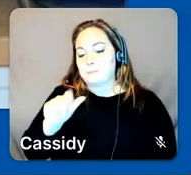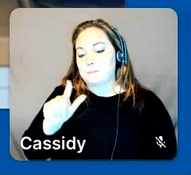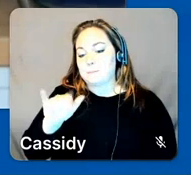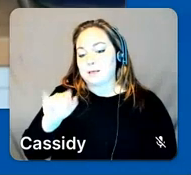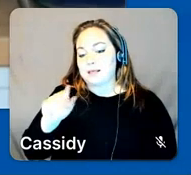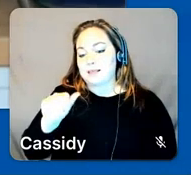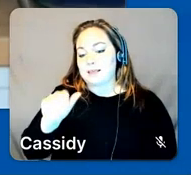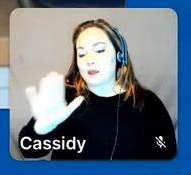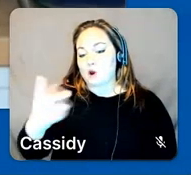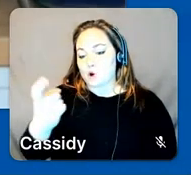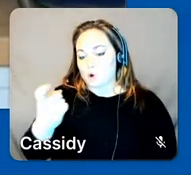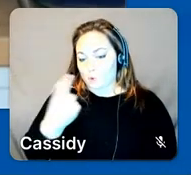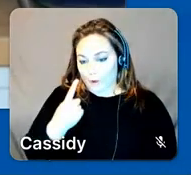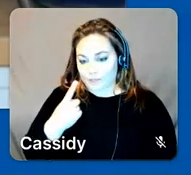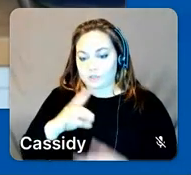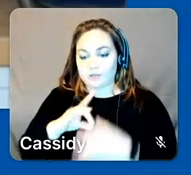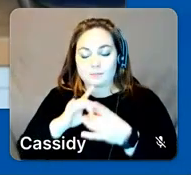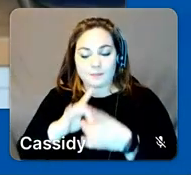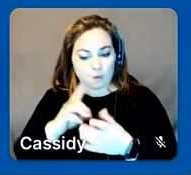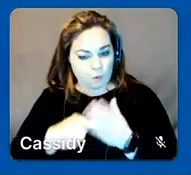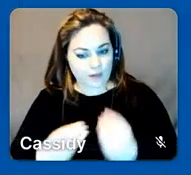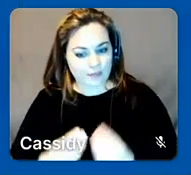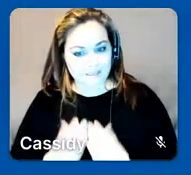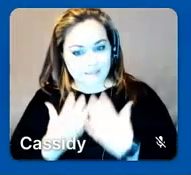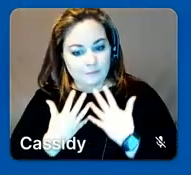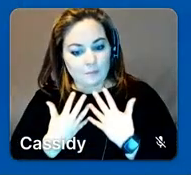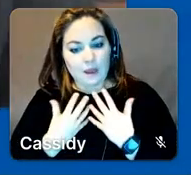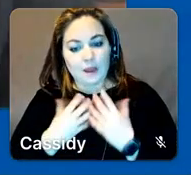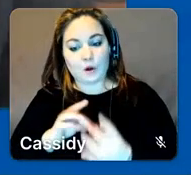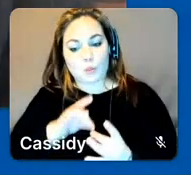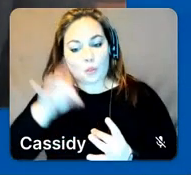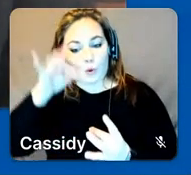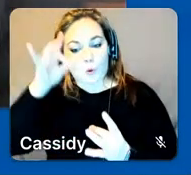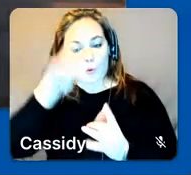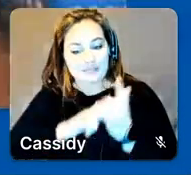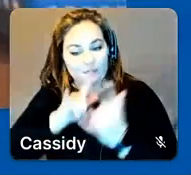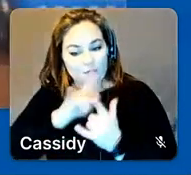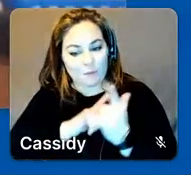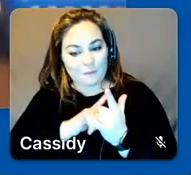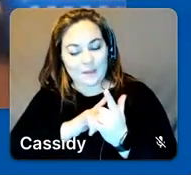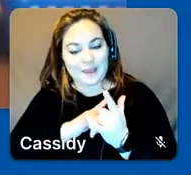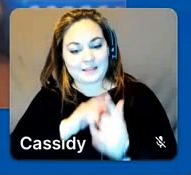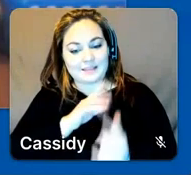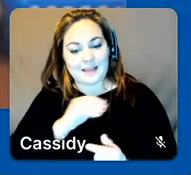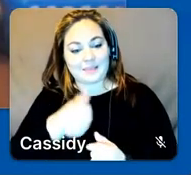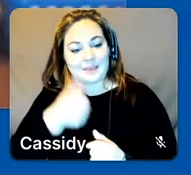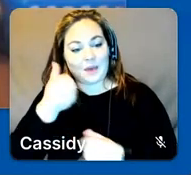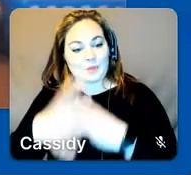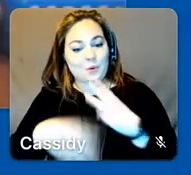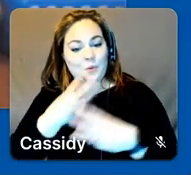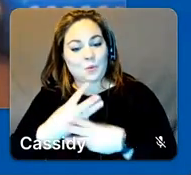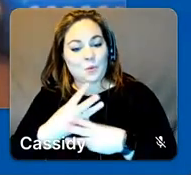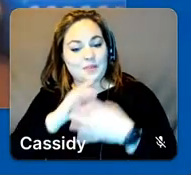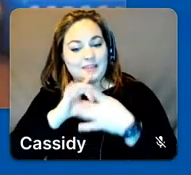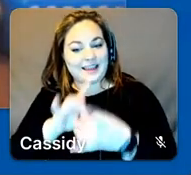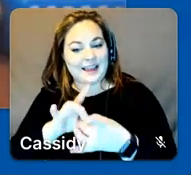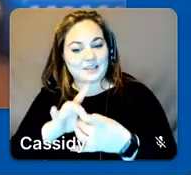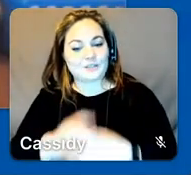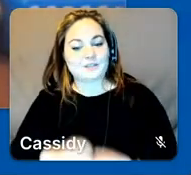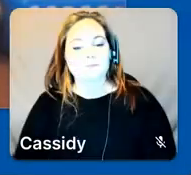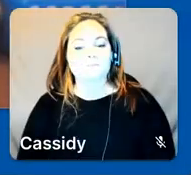well, about what inspired the ghostly romance and the otherworldly connections in